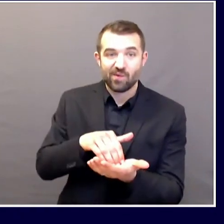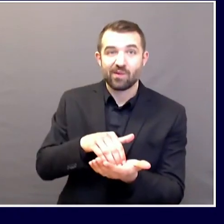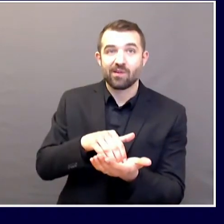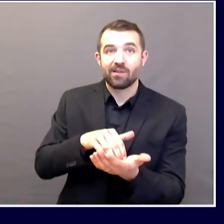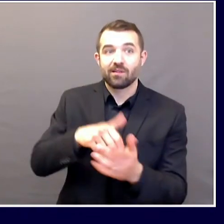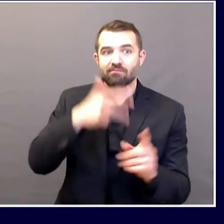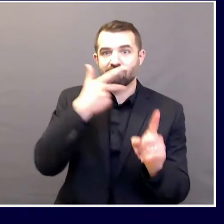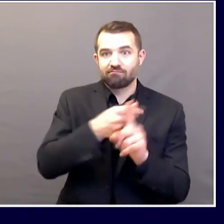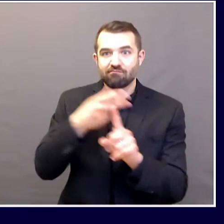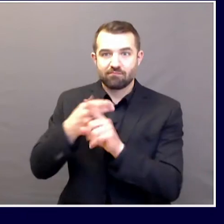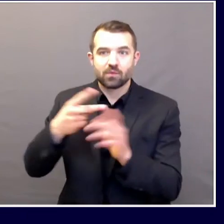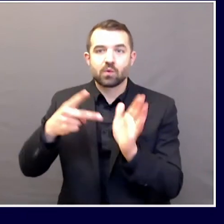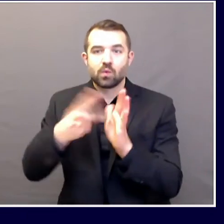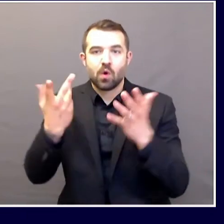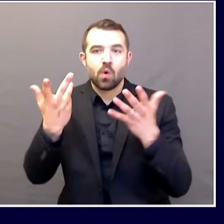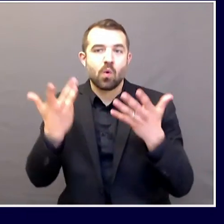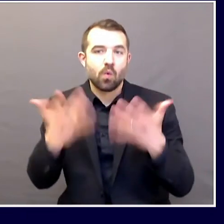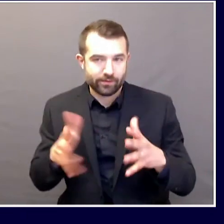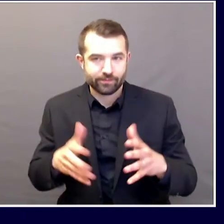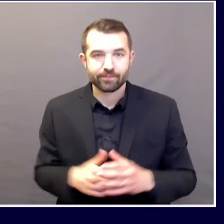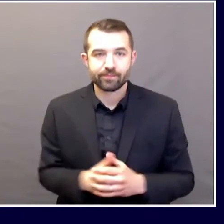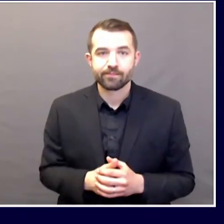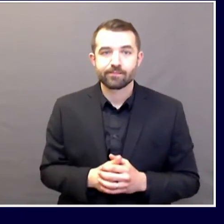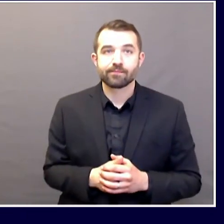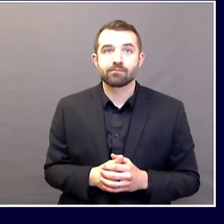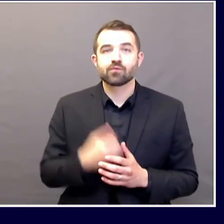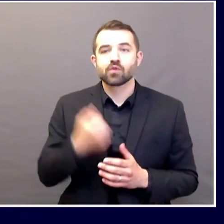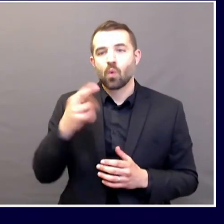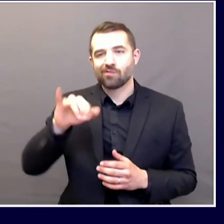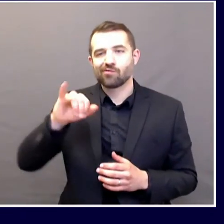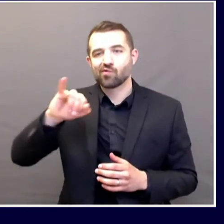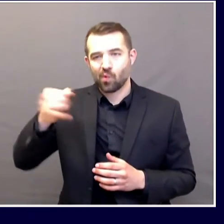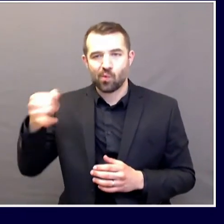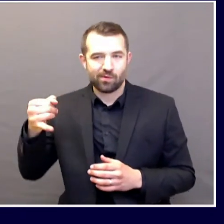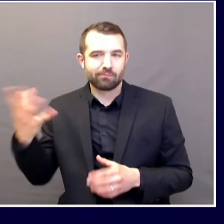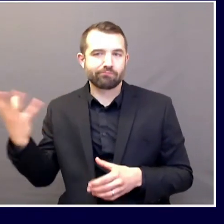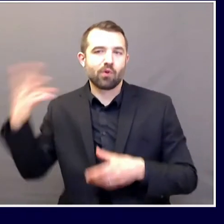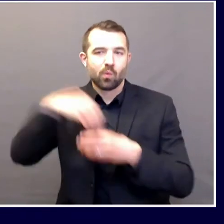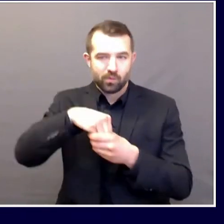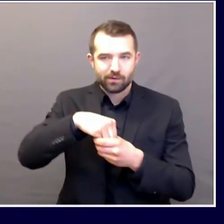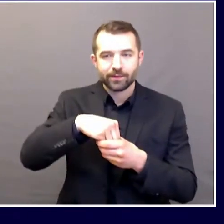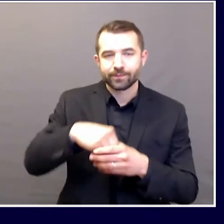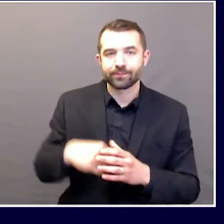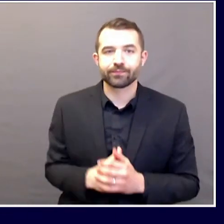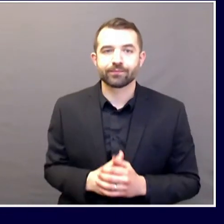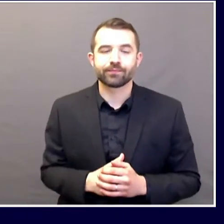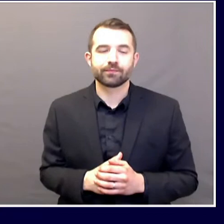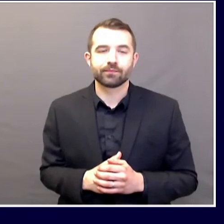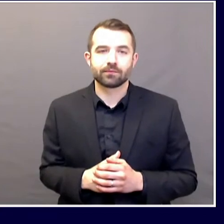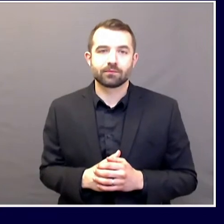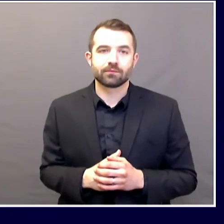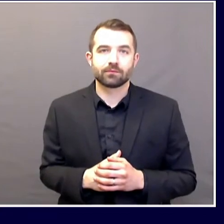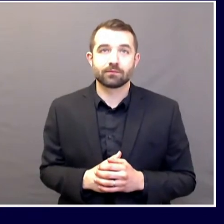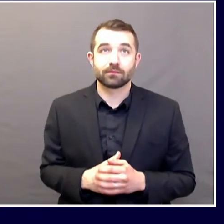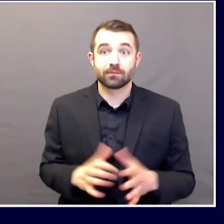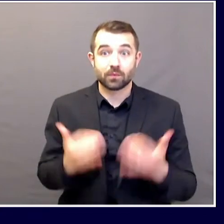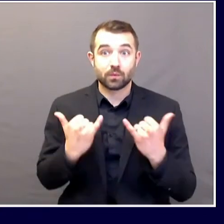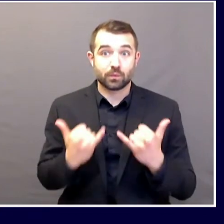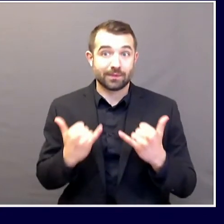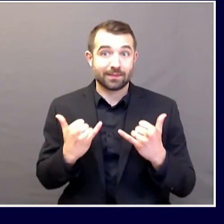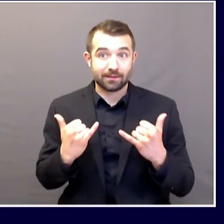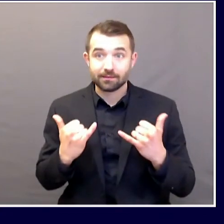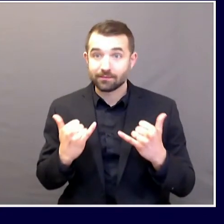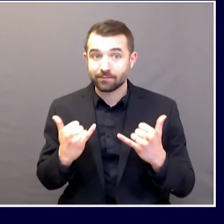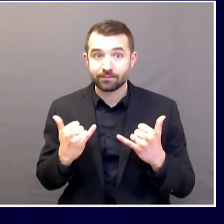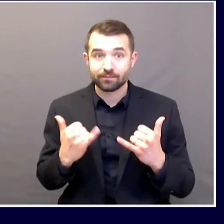their vaccination series. Let me put those numbers in perspective. As of right now, 1 in every 4